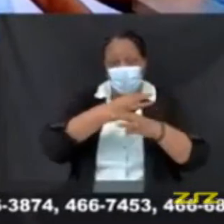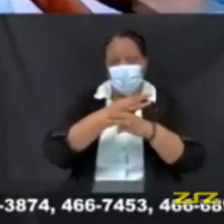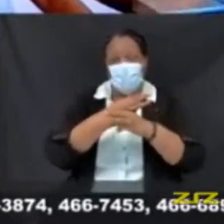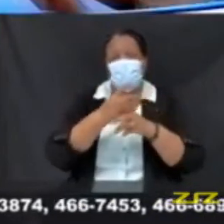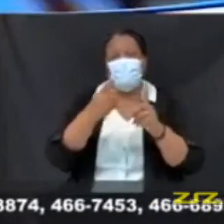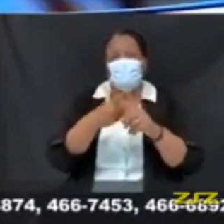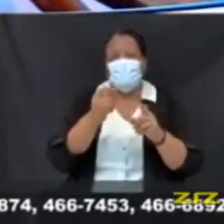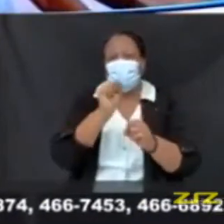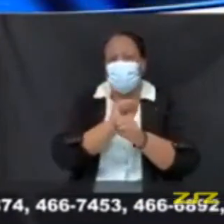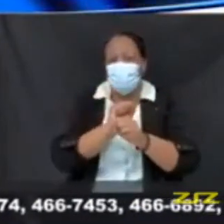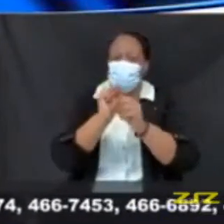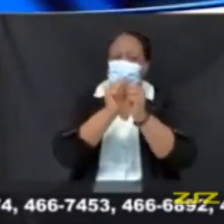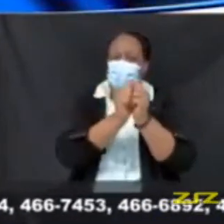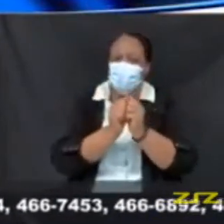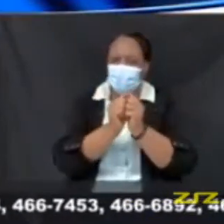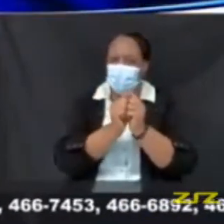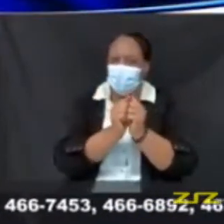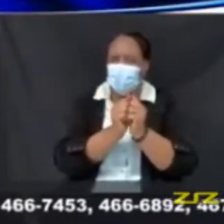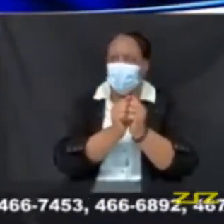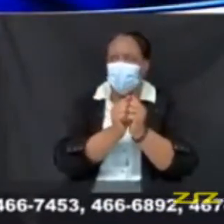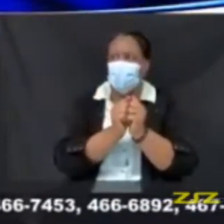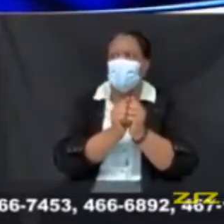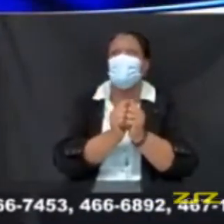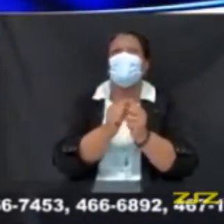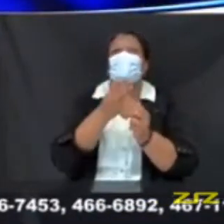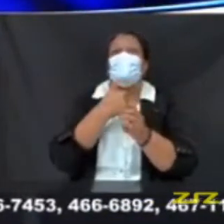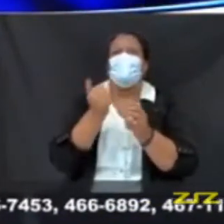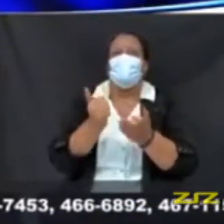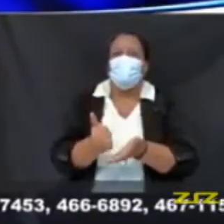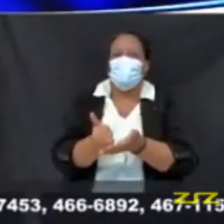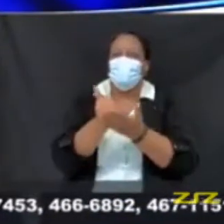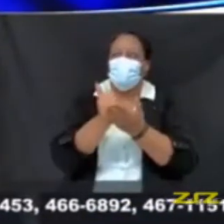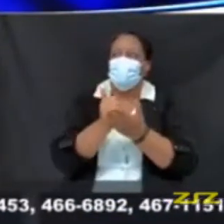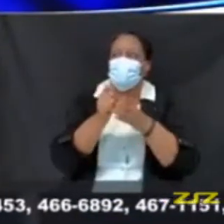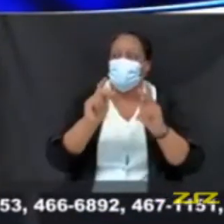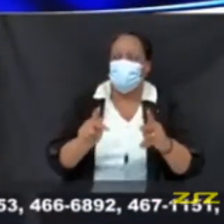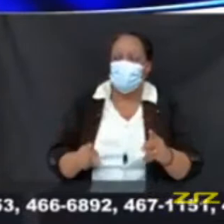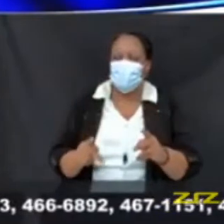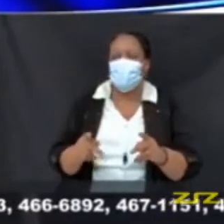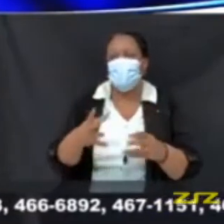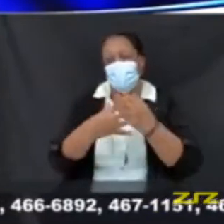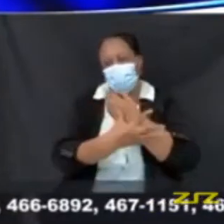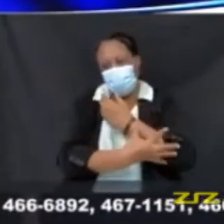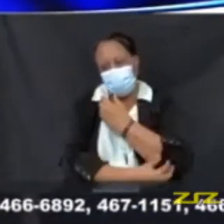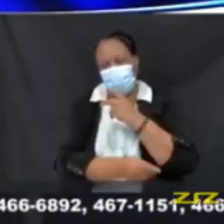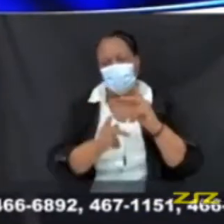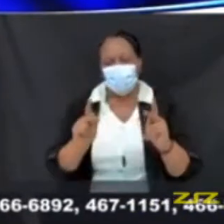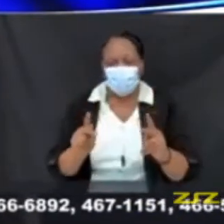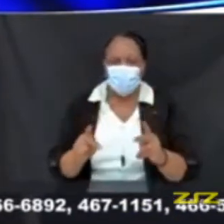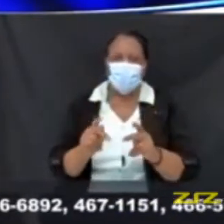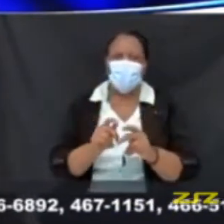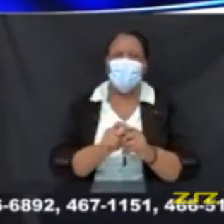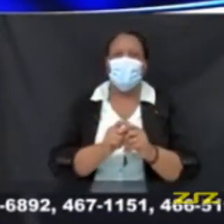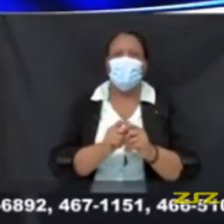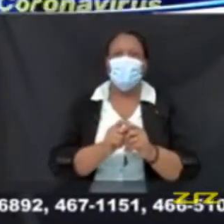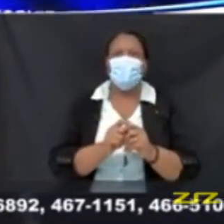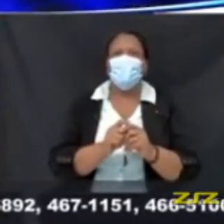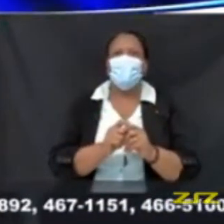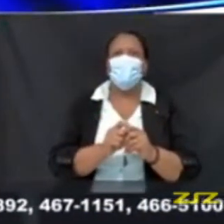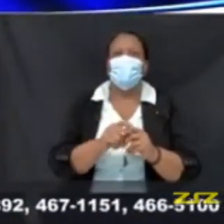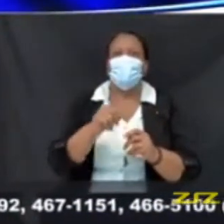to complement their national actions for implementation of the present framework by 2030,